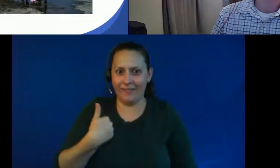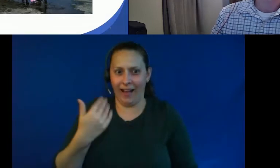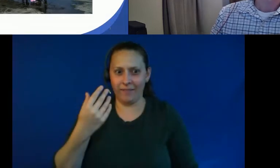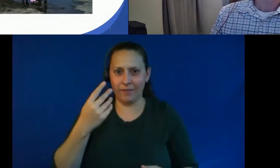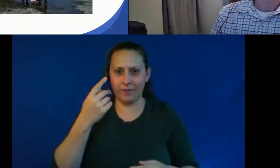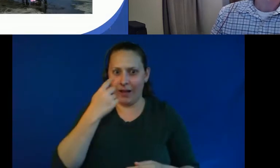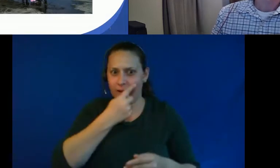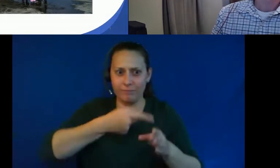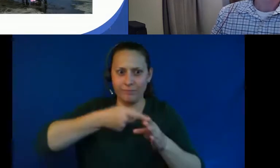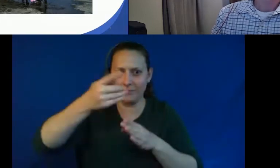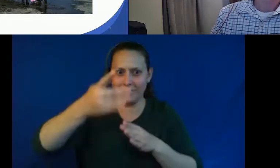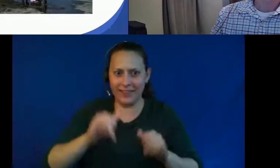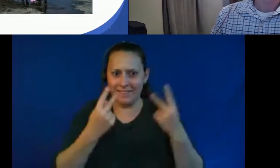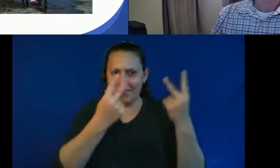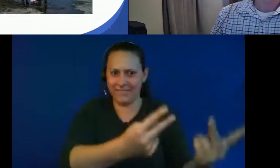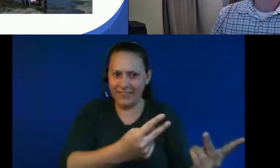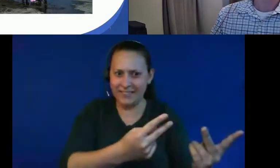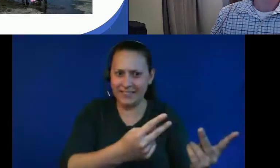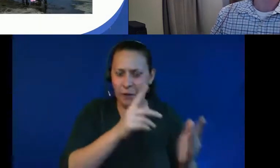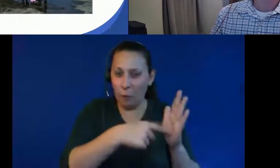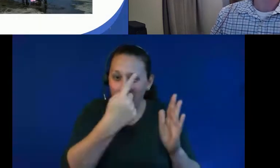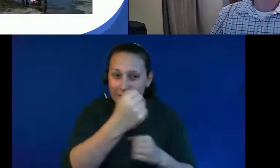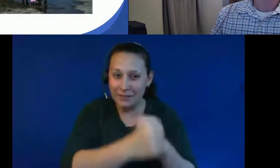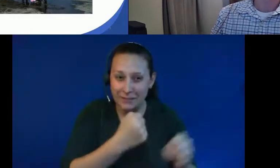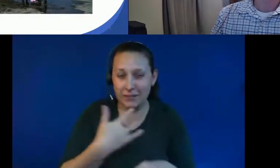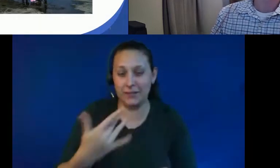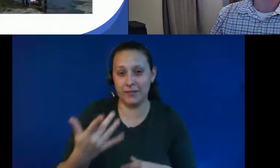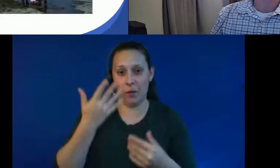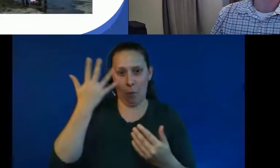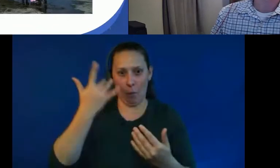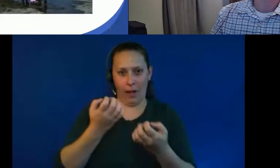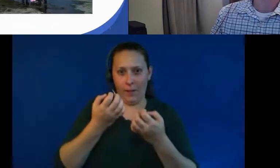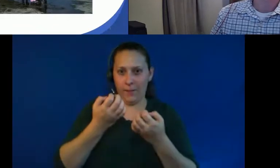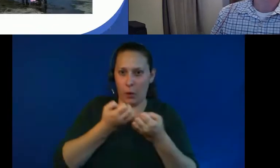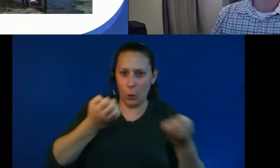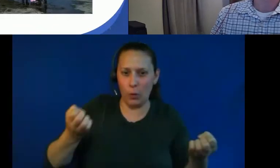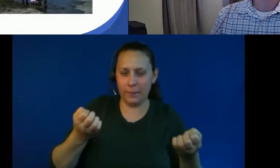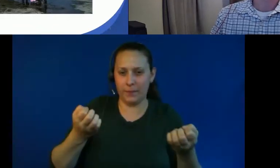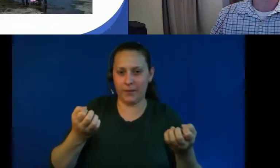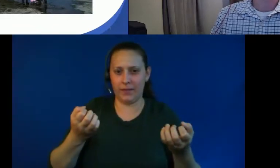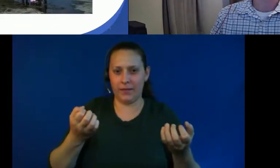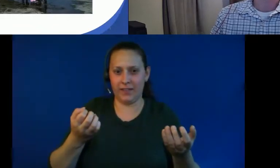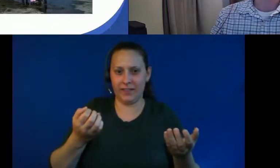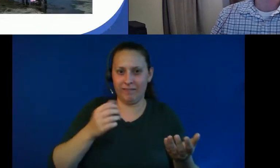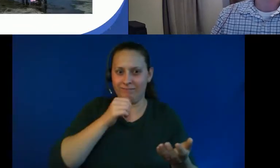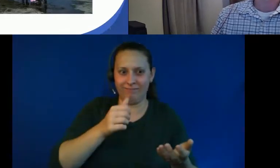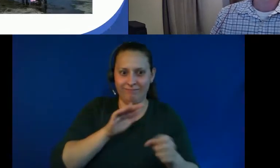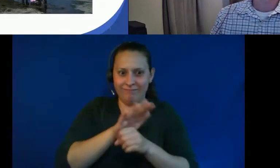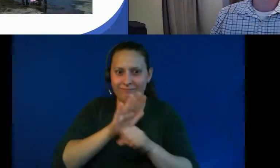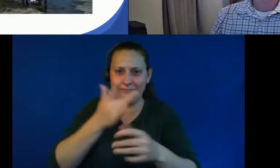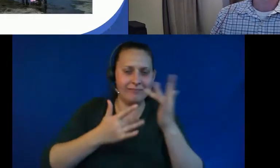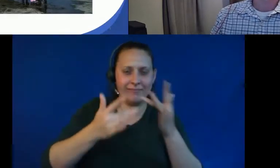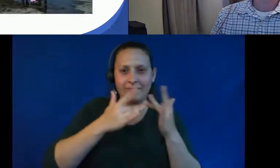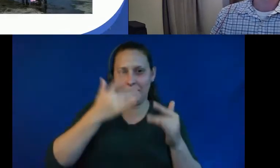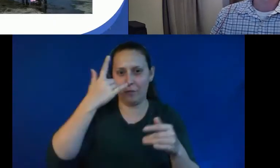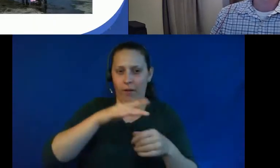year. The high cost of flying medical staff and equipment makes the lack of professional care very common in rural areas, and